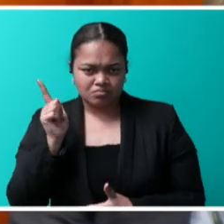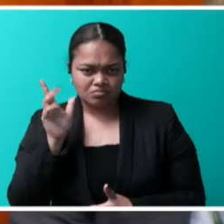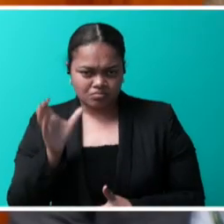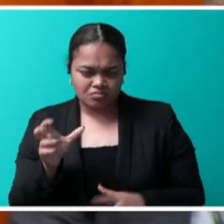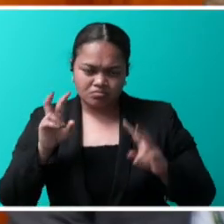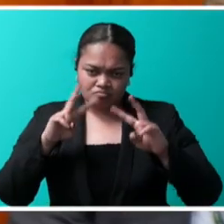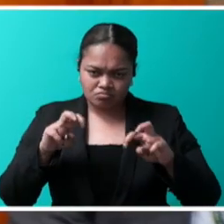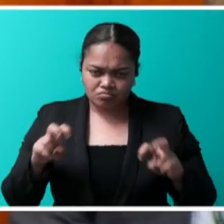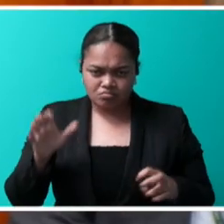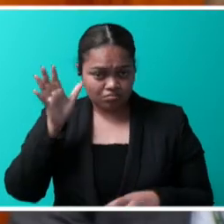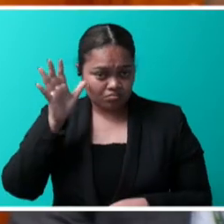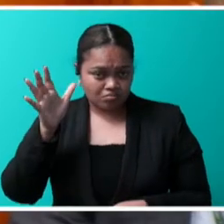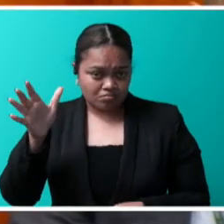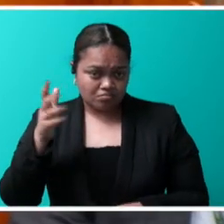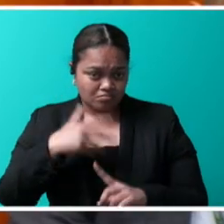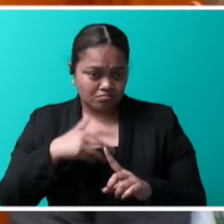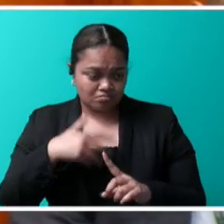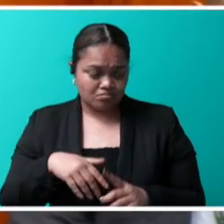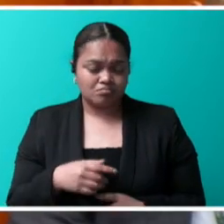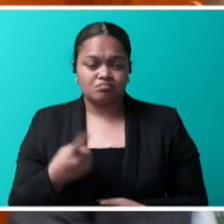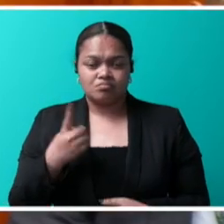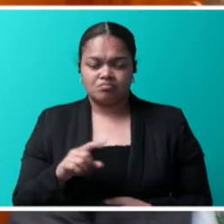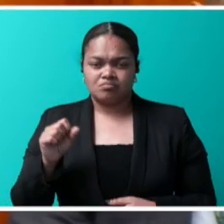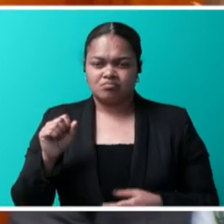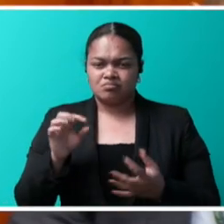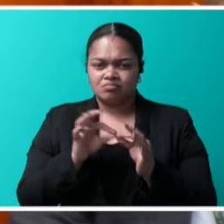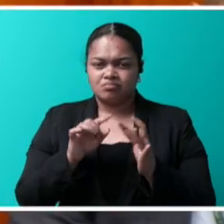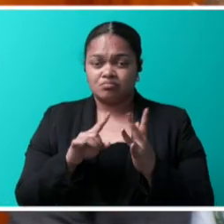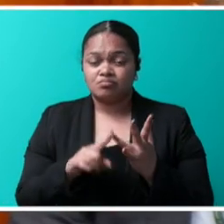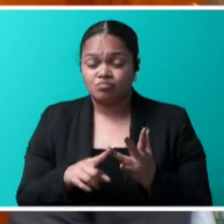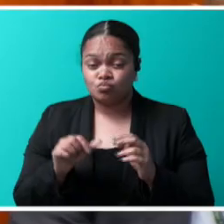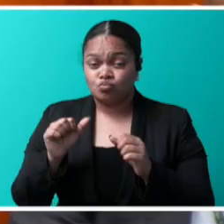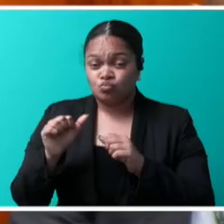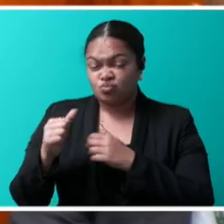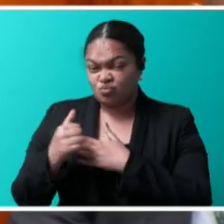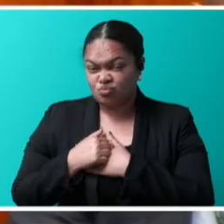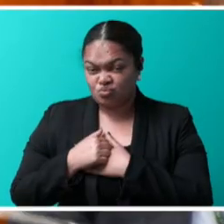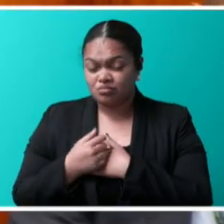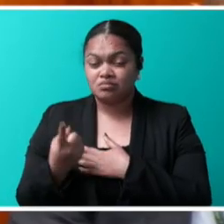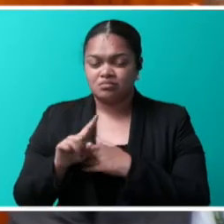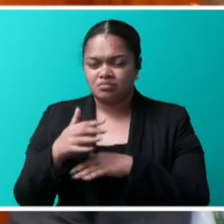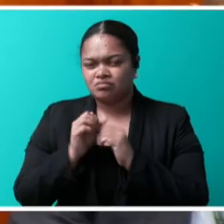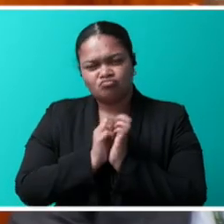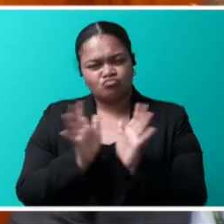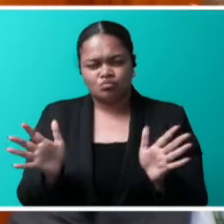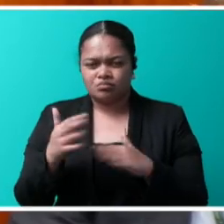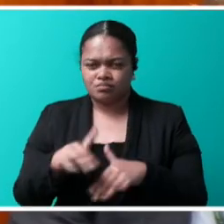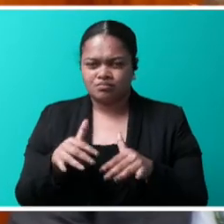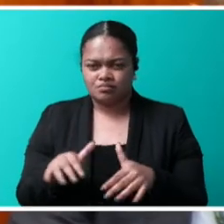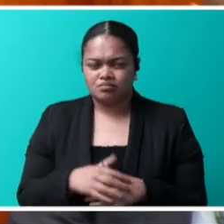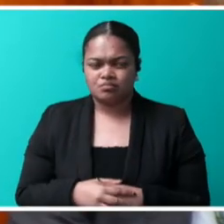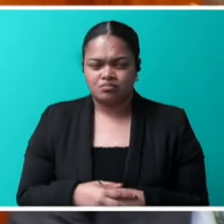researchers, academia, ministry staff, biosecurity, and the general public. The program included